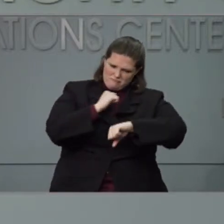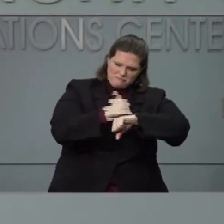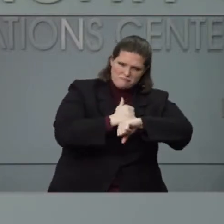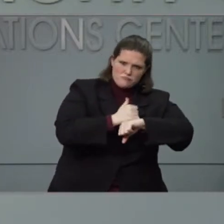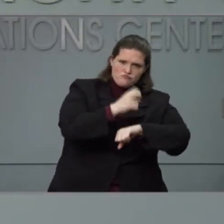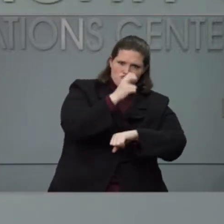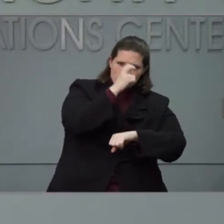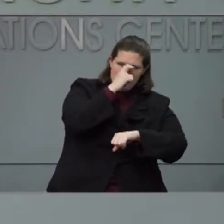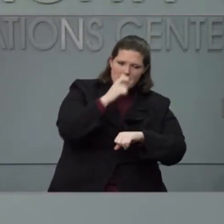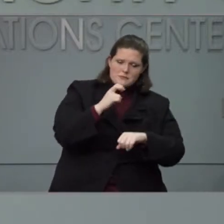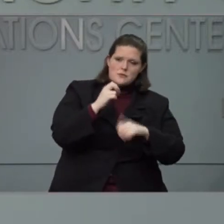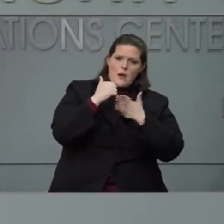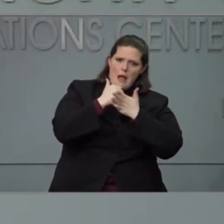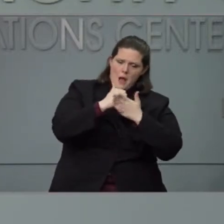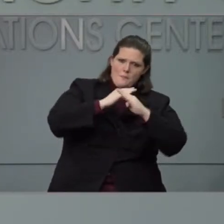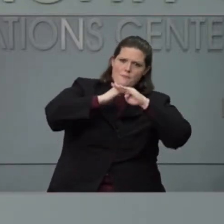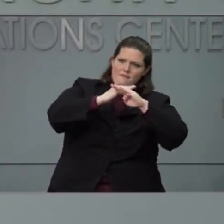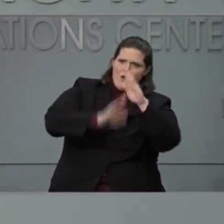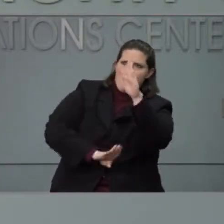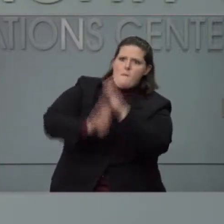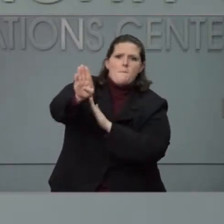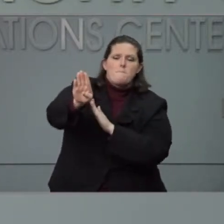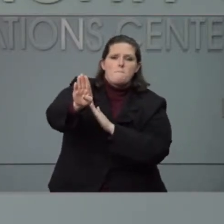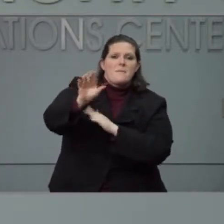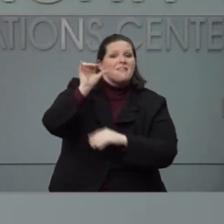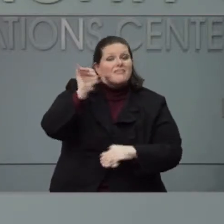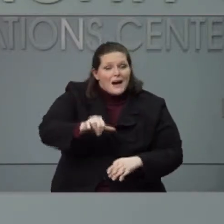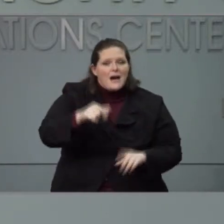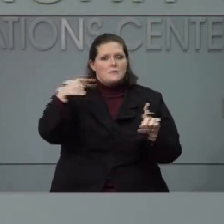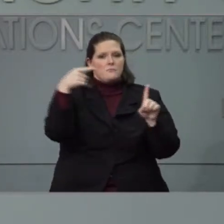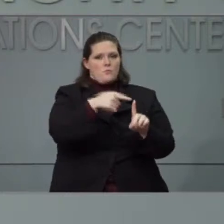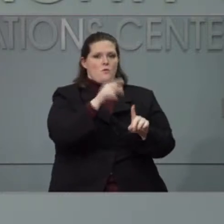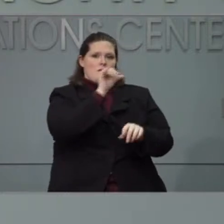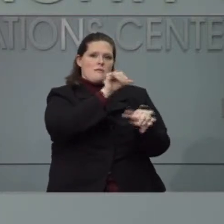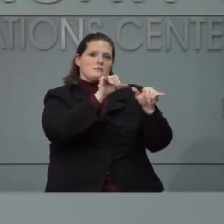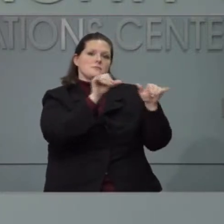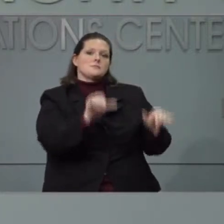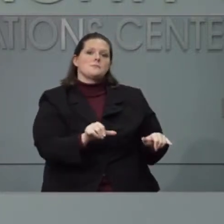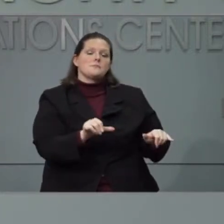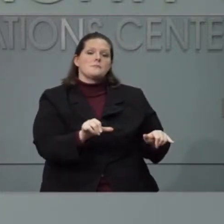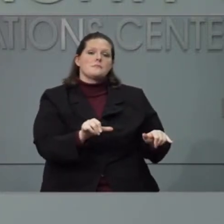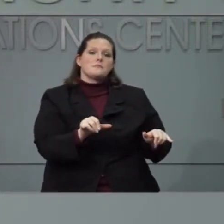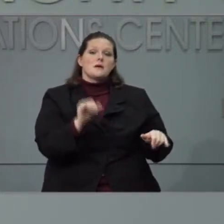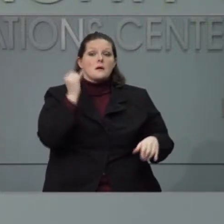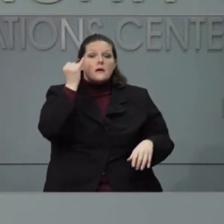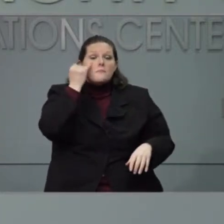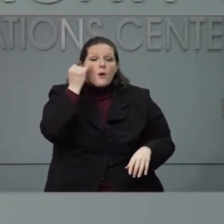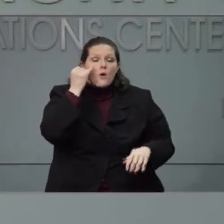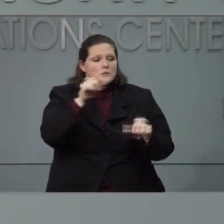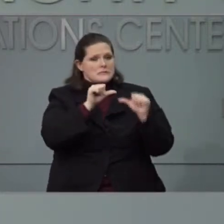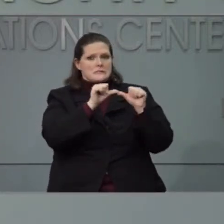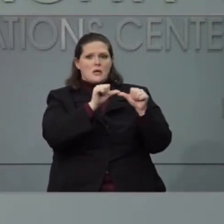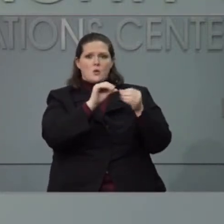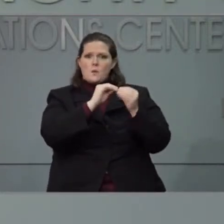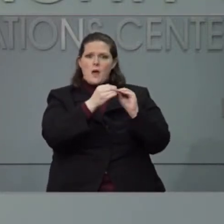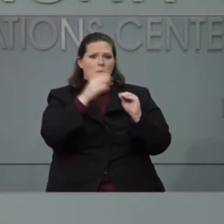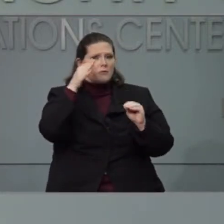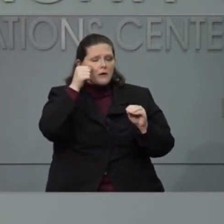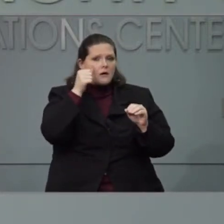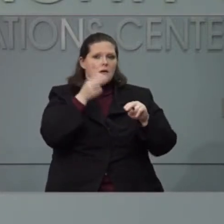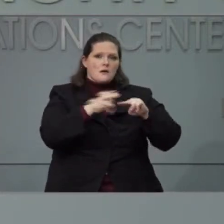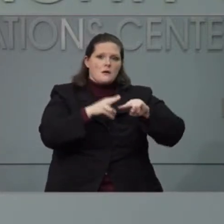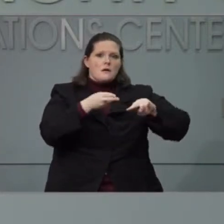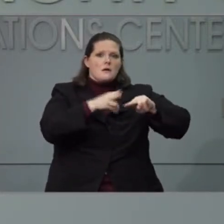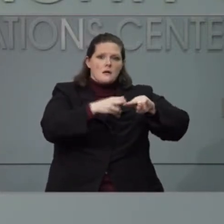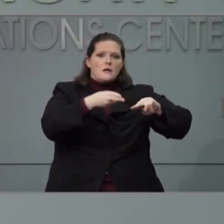we put this in place. And if we continue to see our numbers rise, and we continue